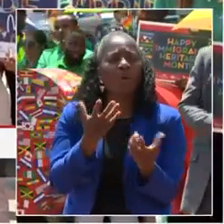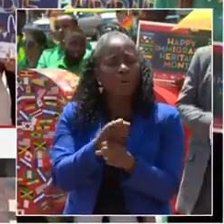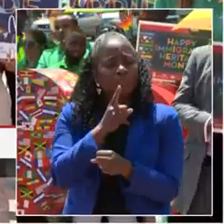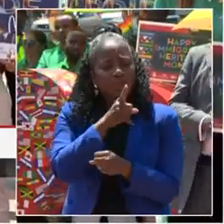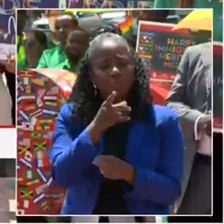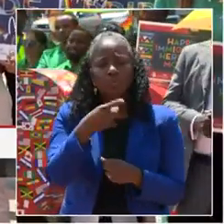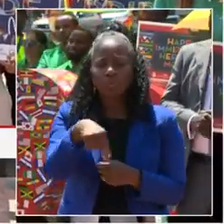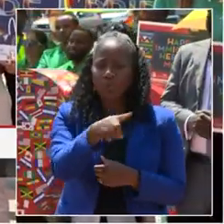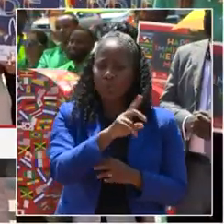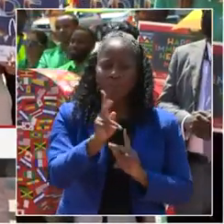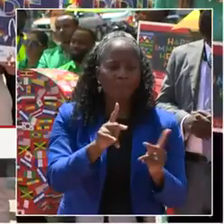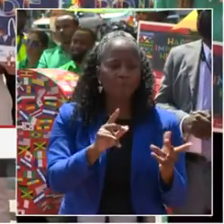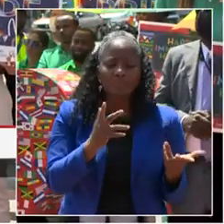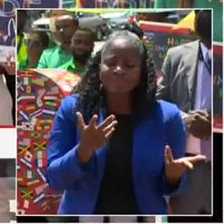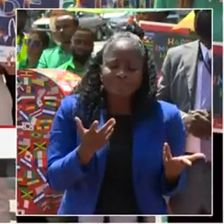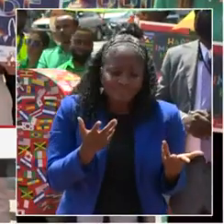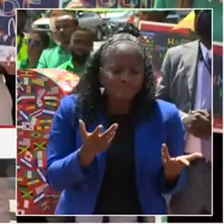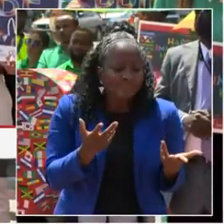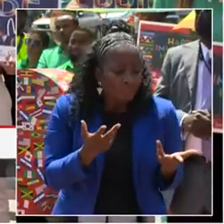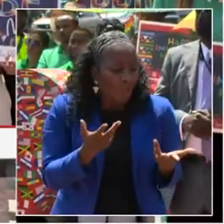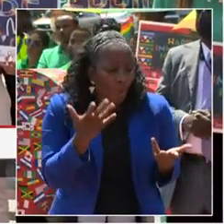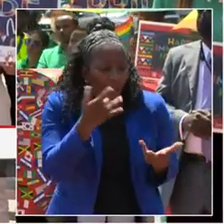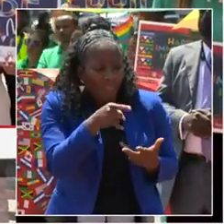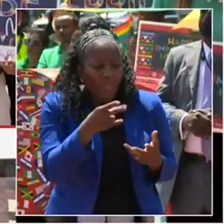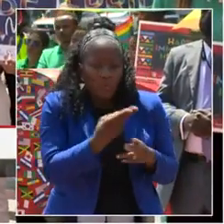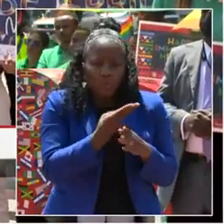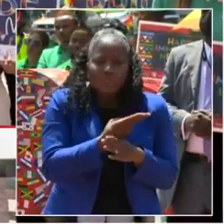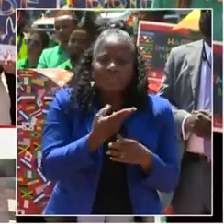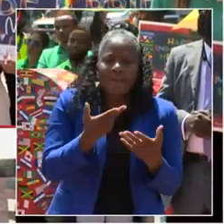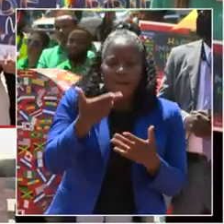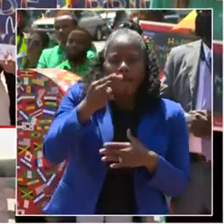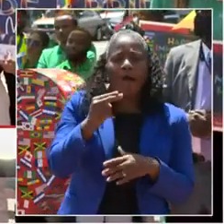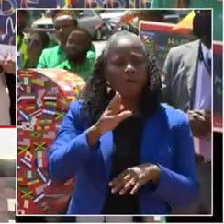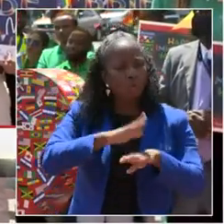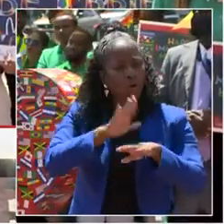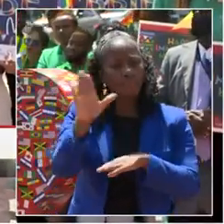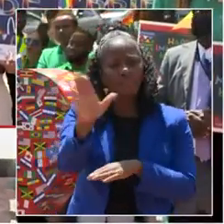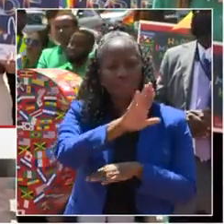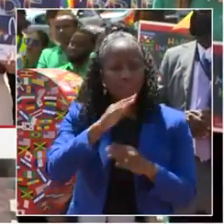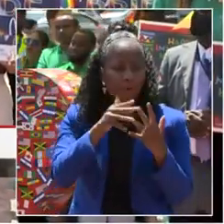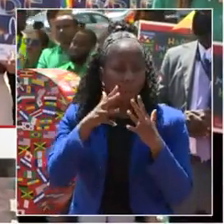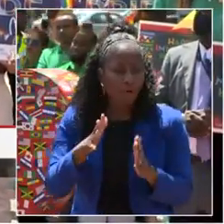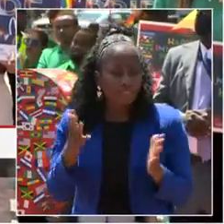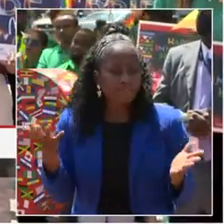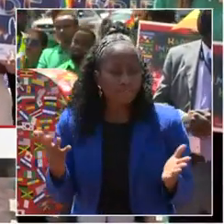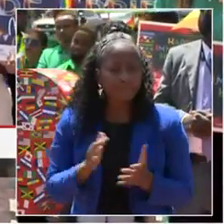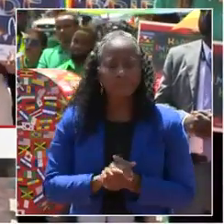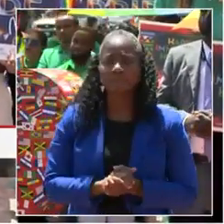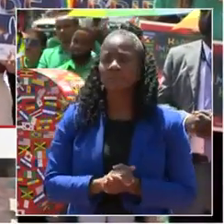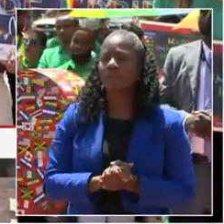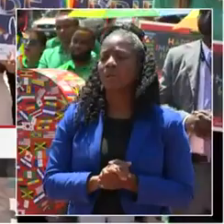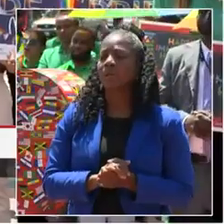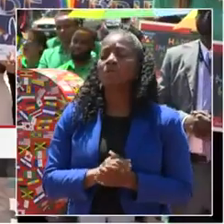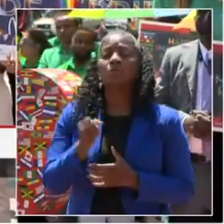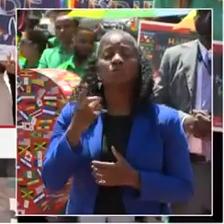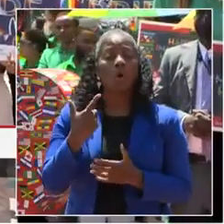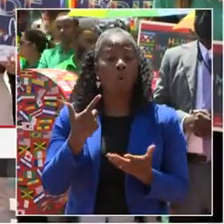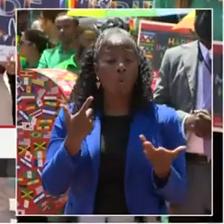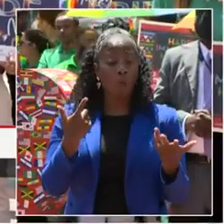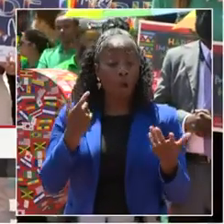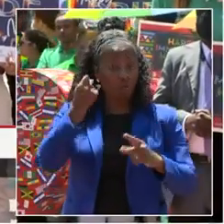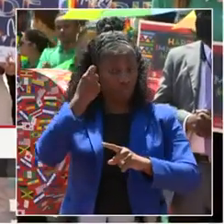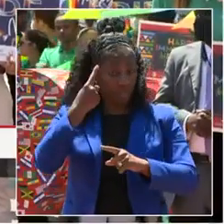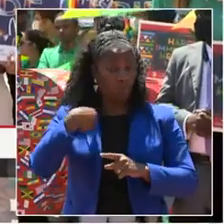them to use guns on their fellow Americans. What I said at the top is that we are